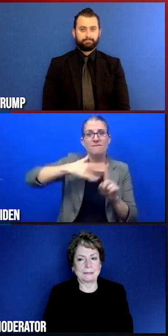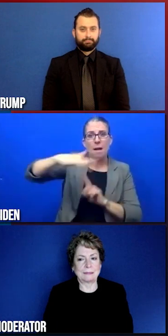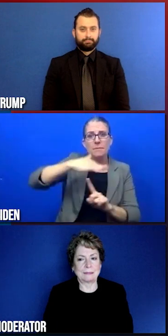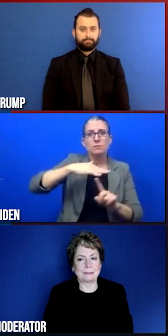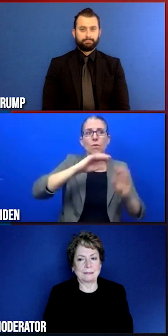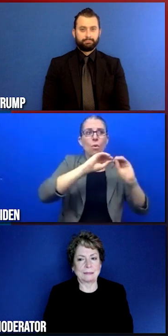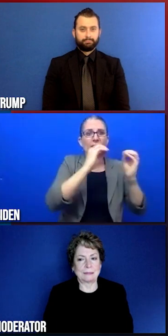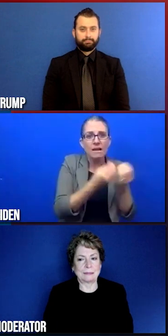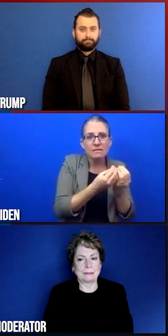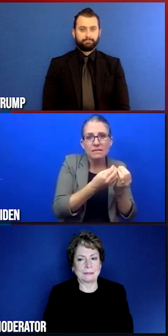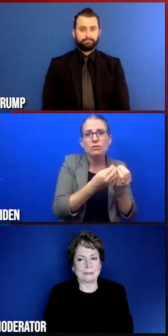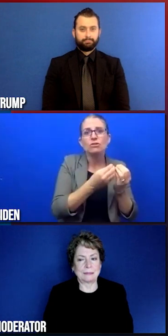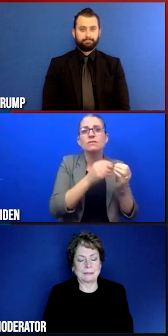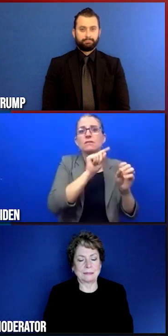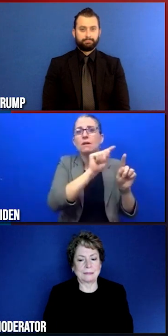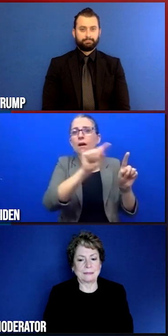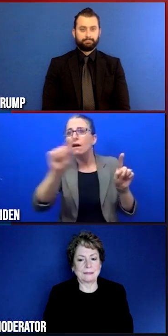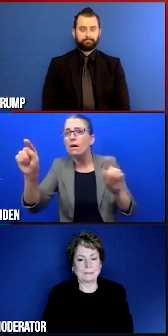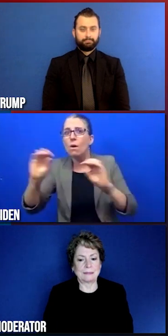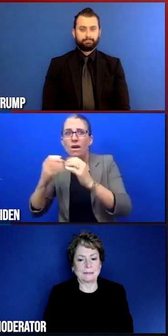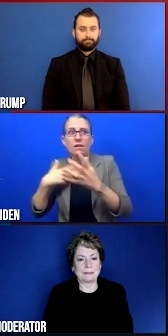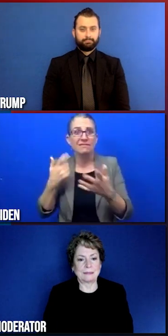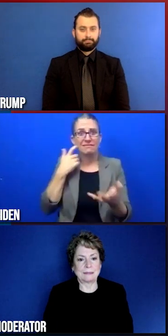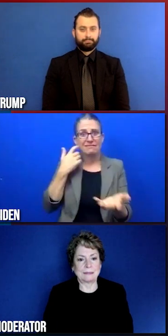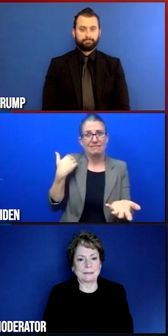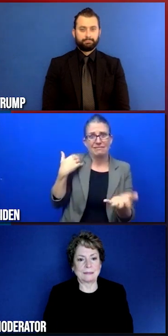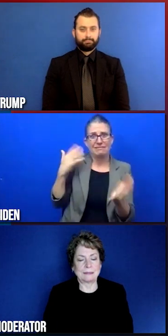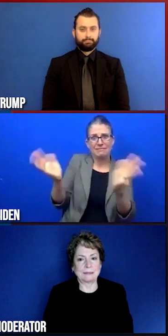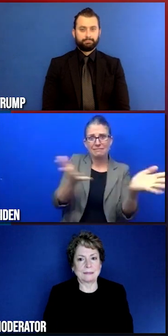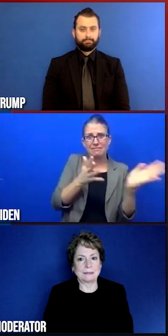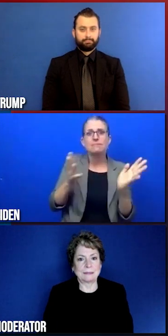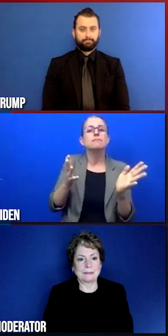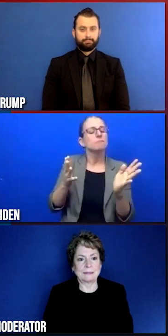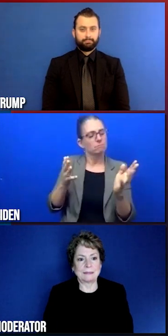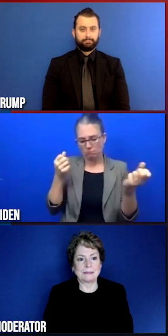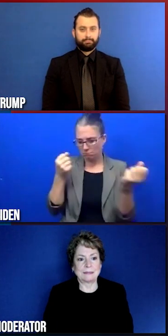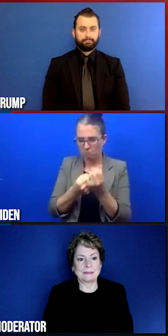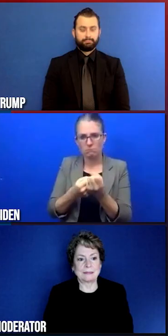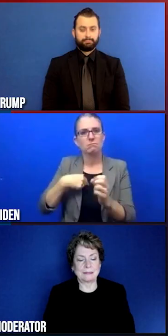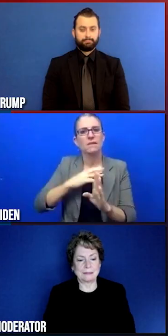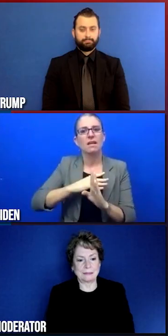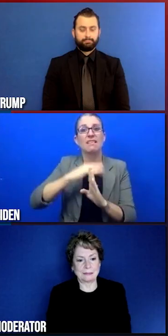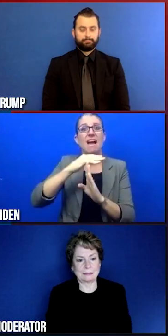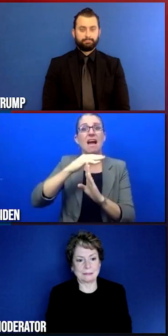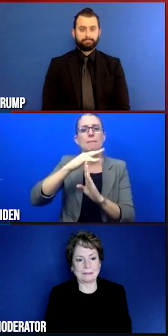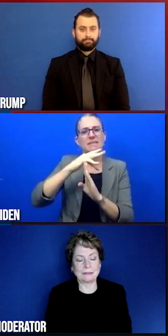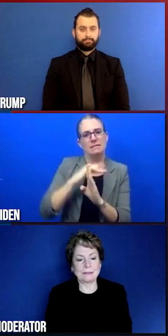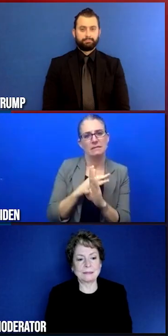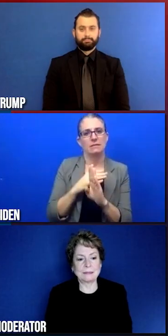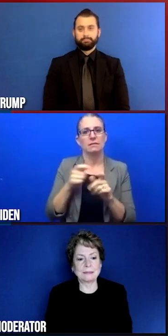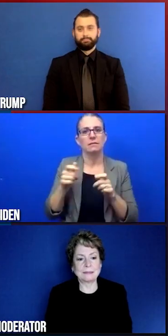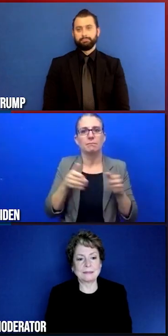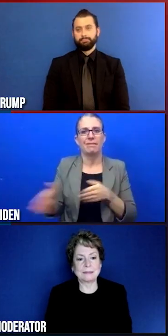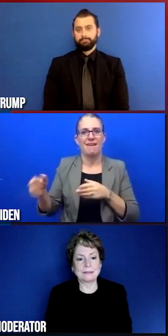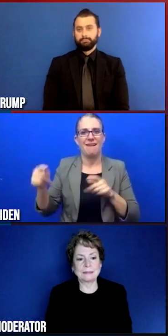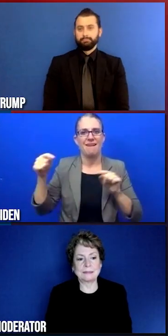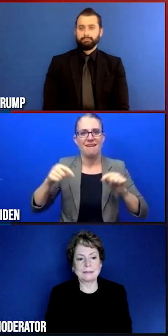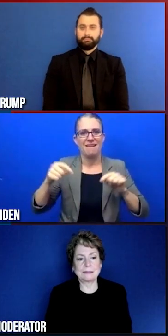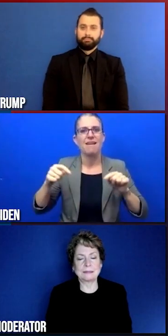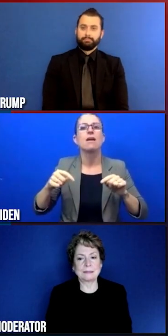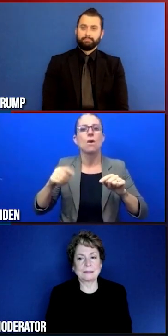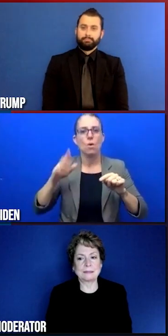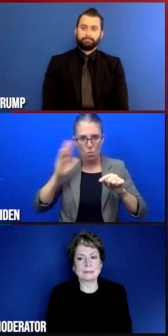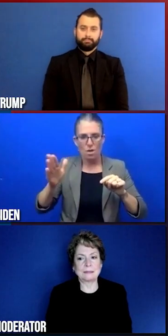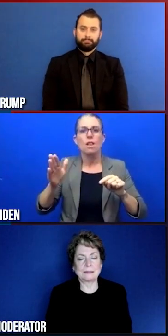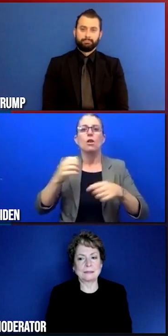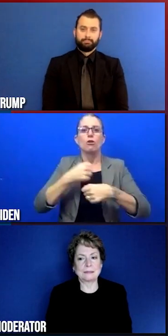my climate plan. Because what it does, it will create millions of new good-paying jobs. We're going to invest in, for